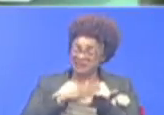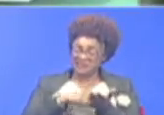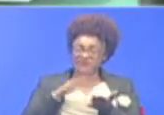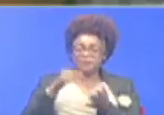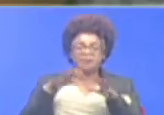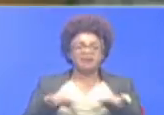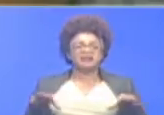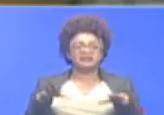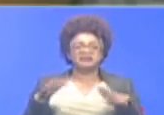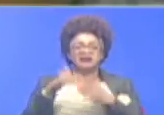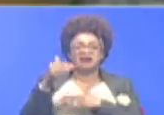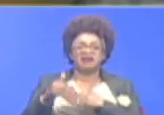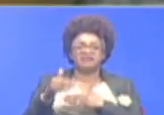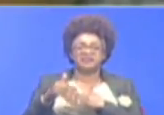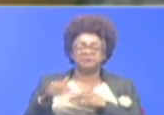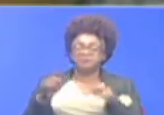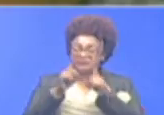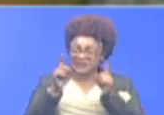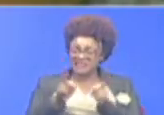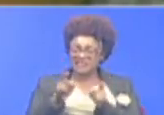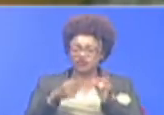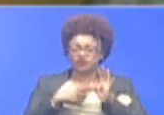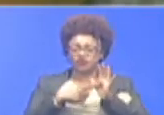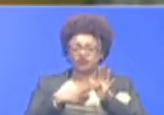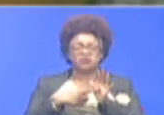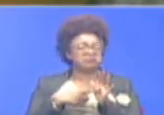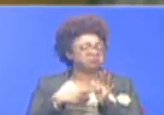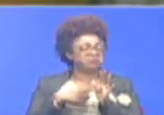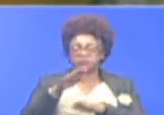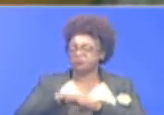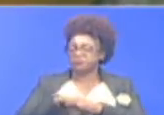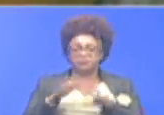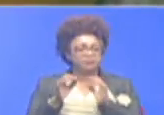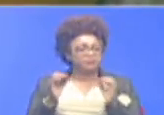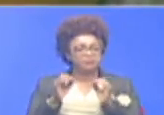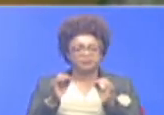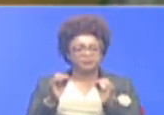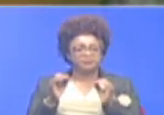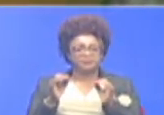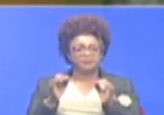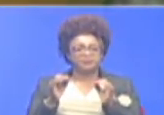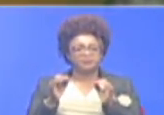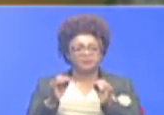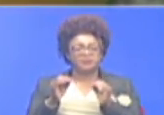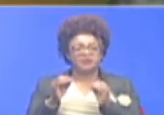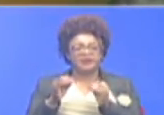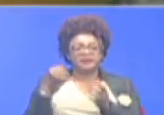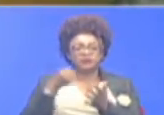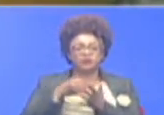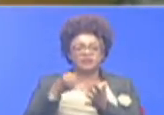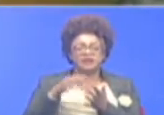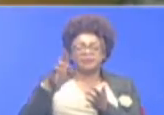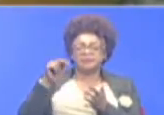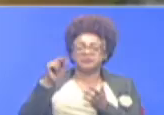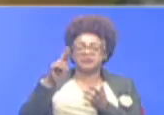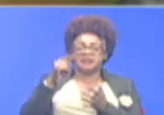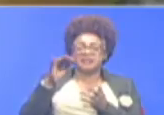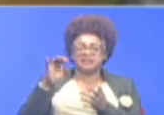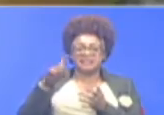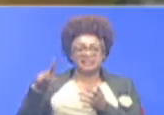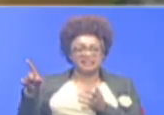market after tests revealed they had been contaminated with aflatoxin. Among them, Nutties, which had been